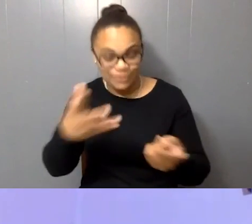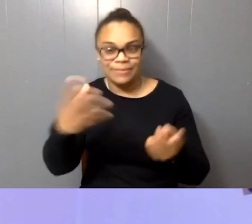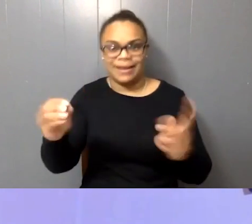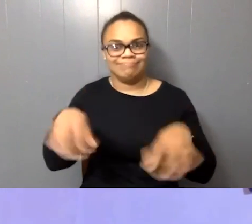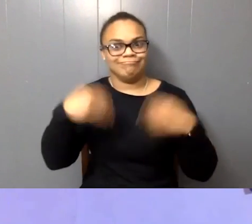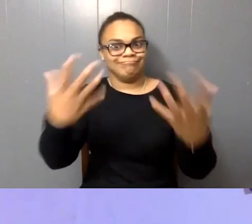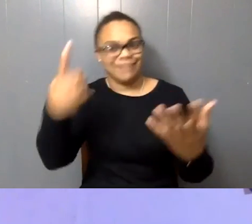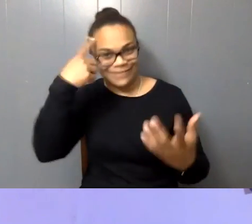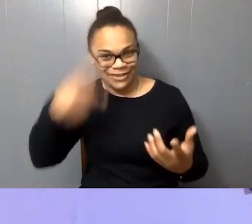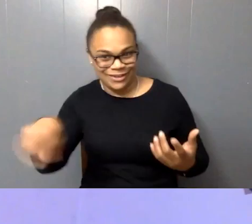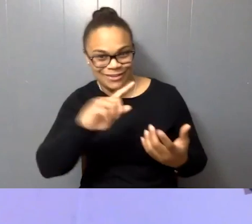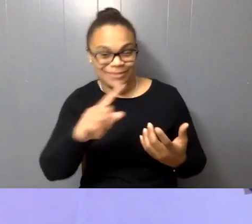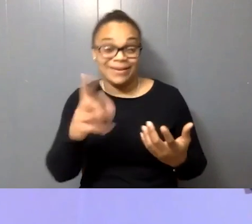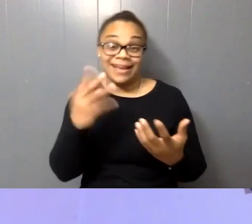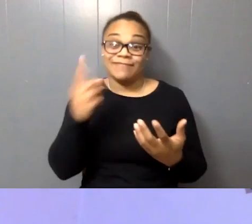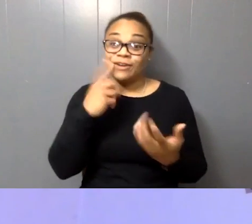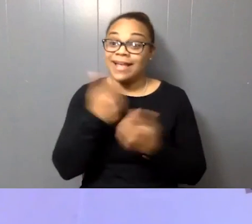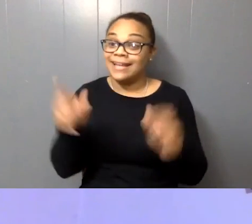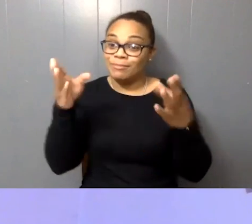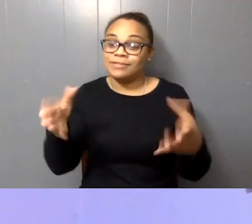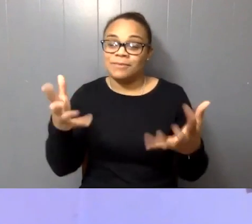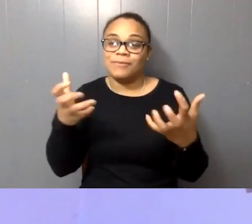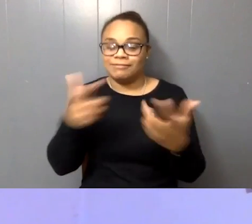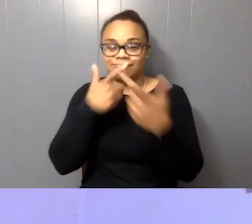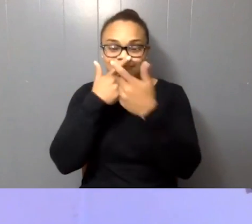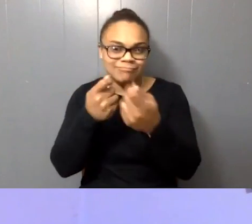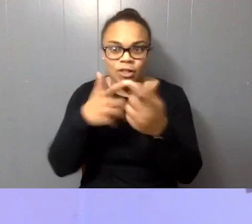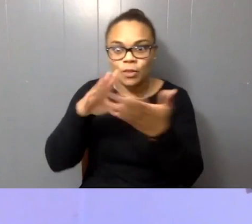to youth. I hope to see you all again next time.